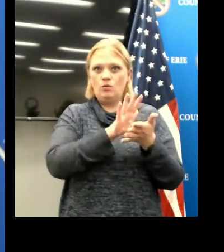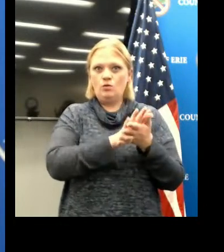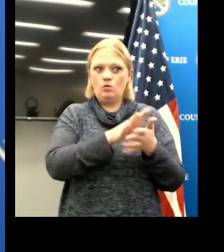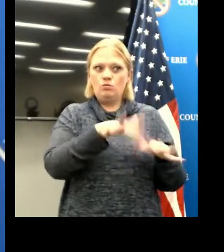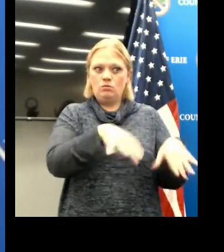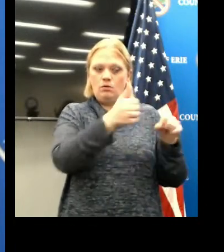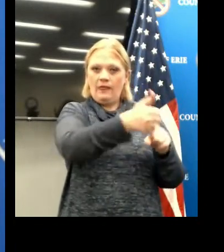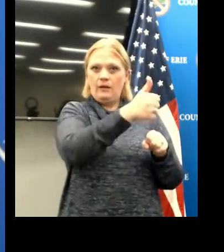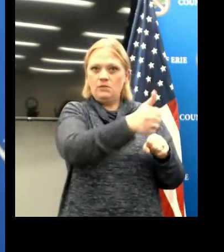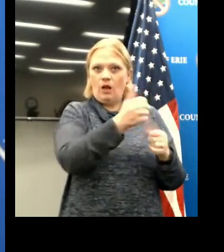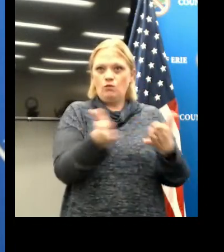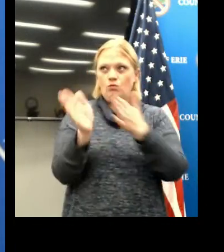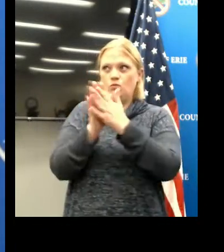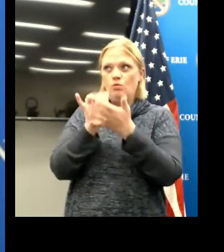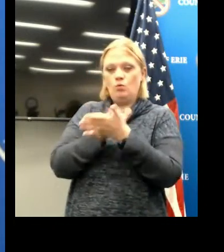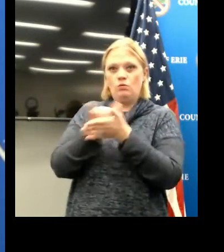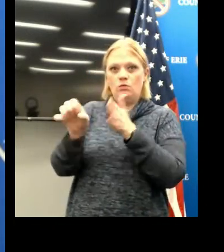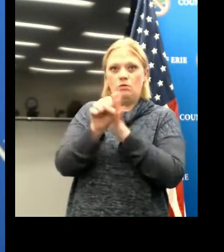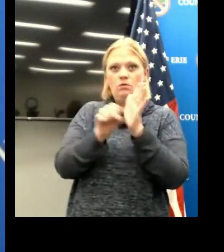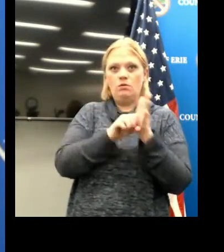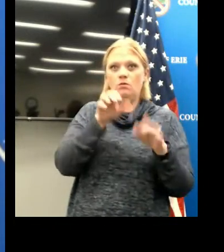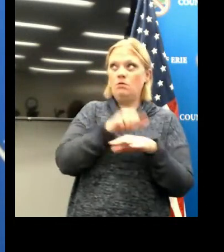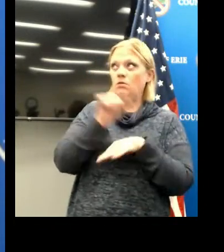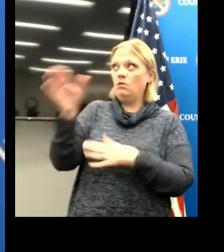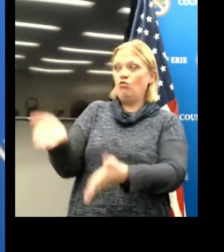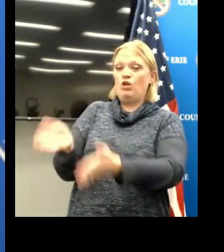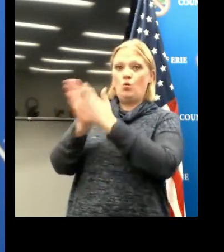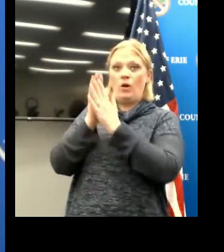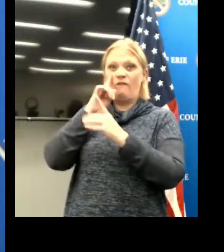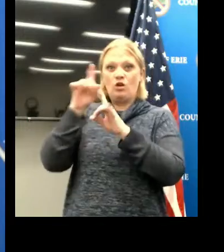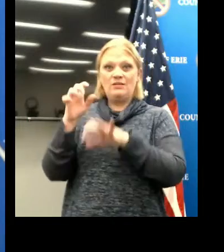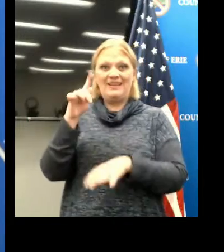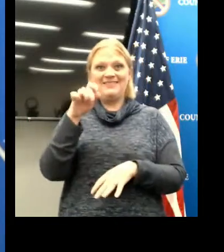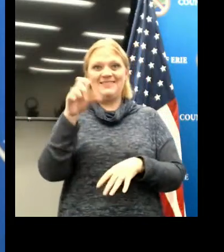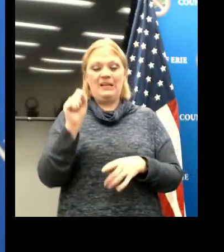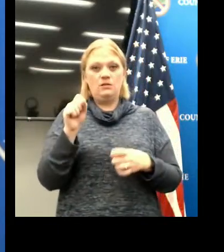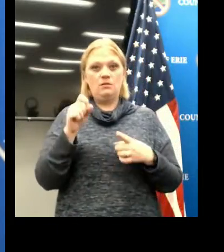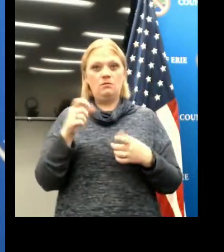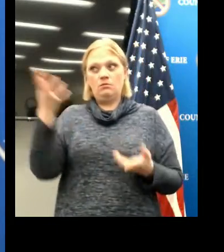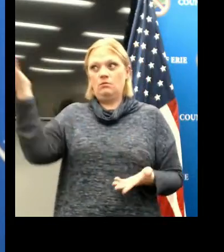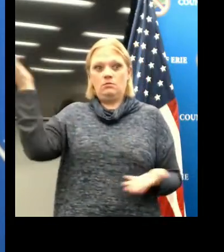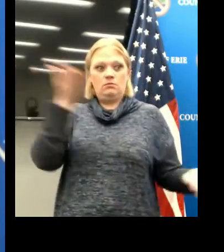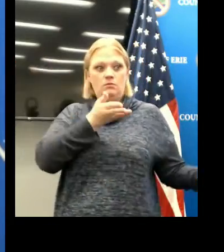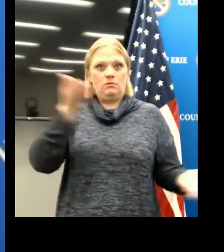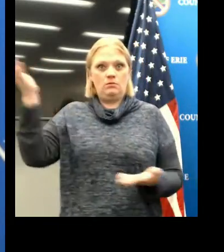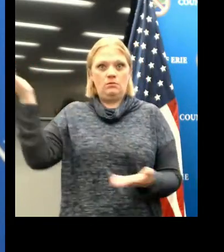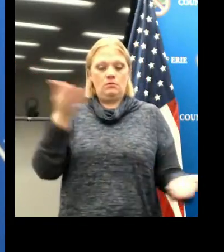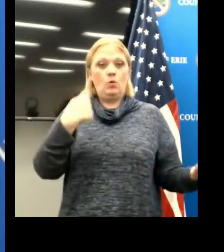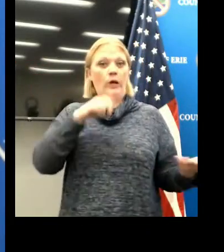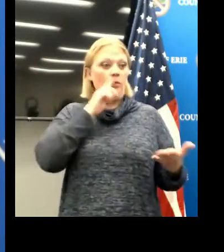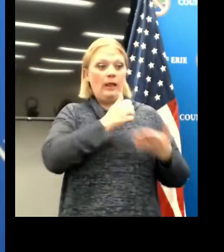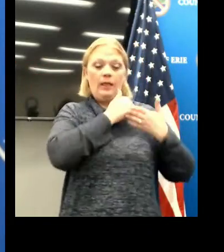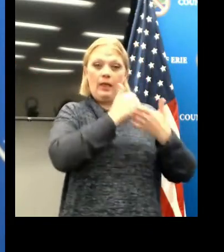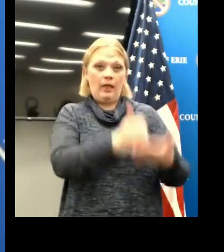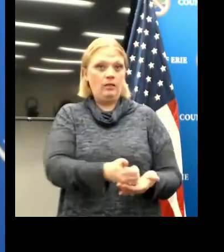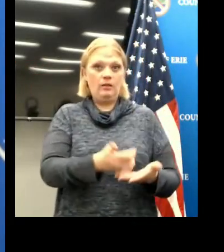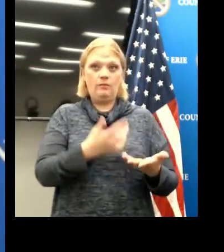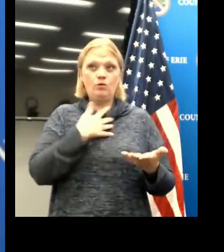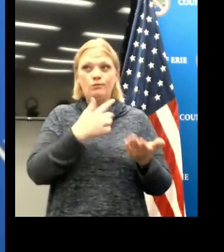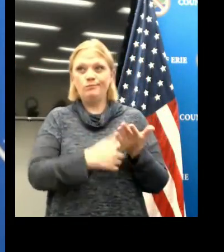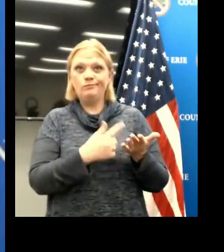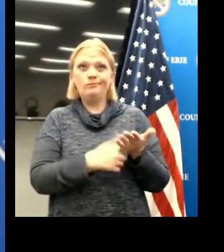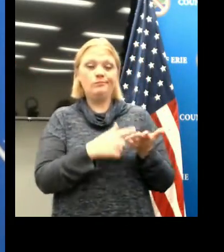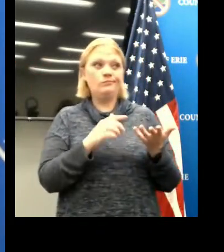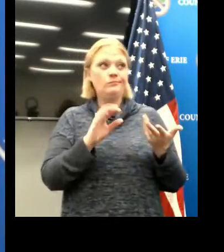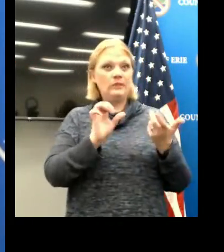which is send your requests for testing kits to New York State. We will assist you in trying to talk about how we